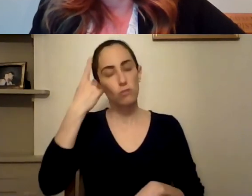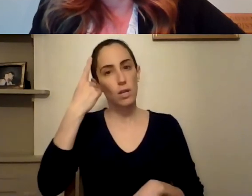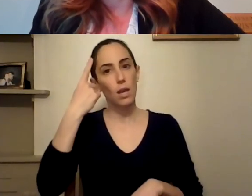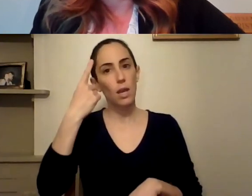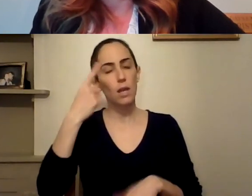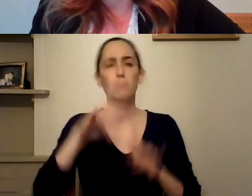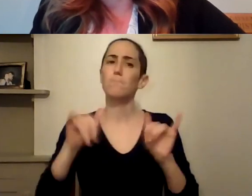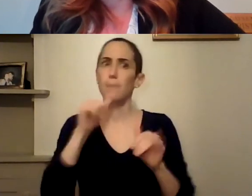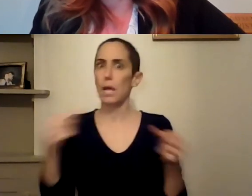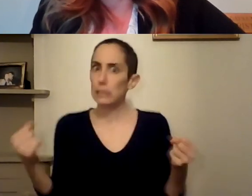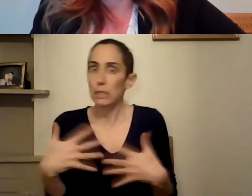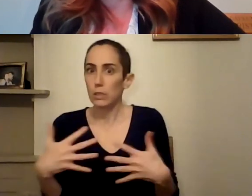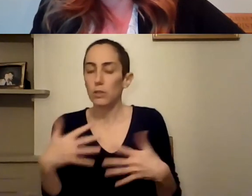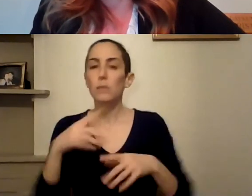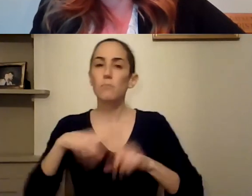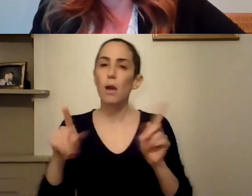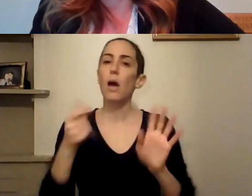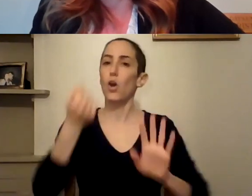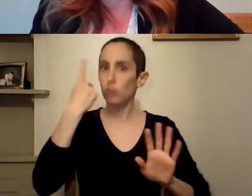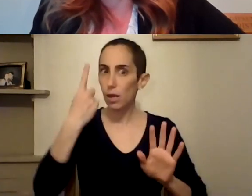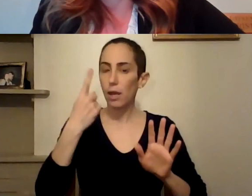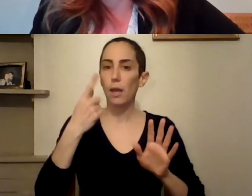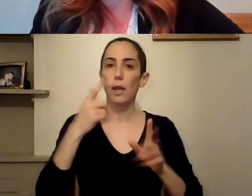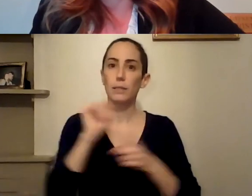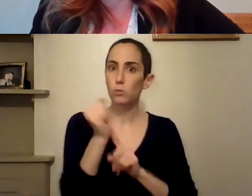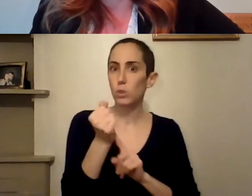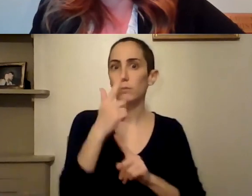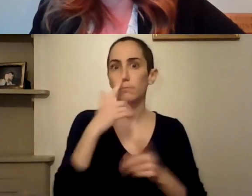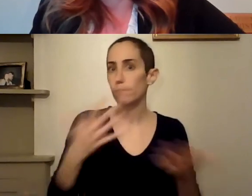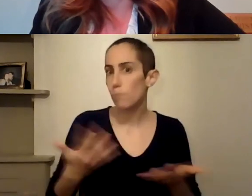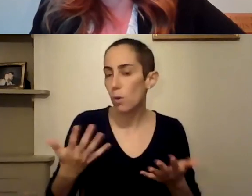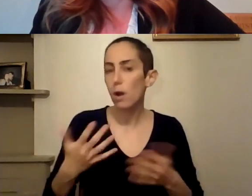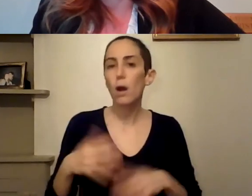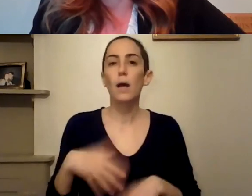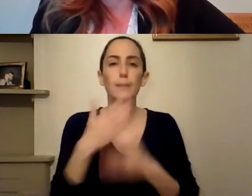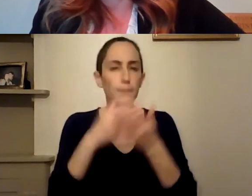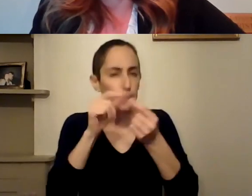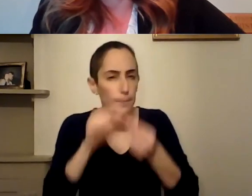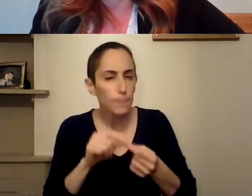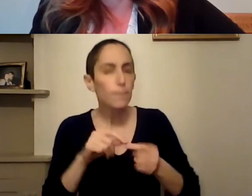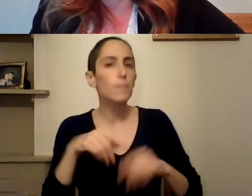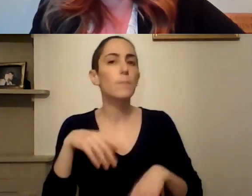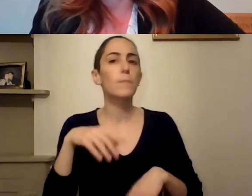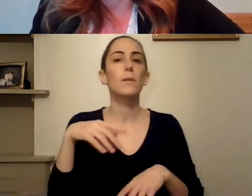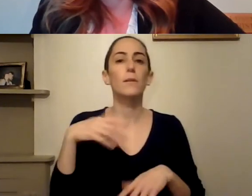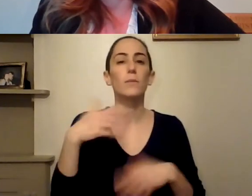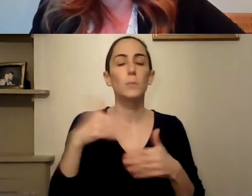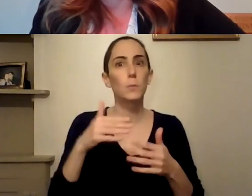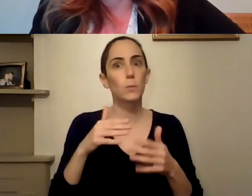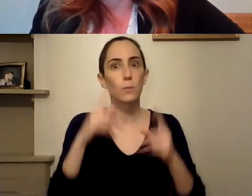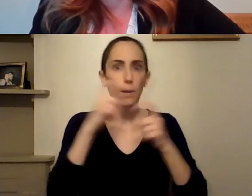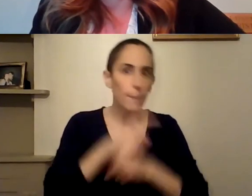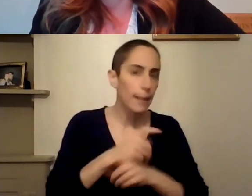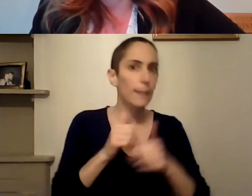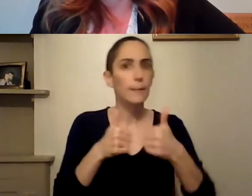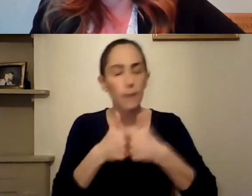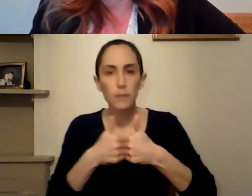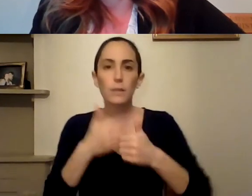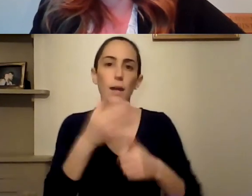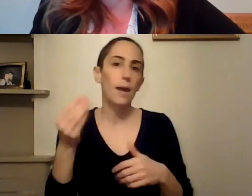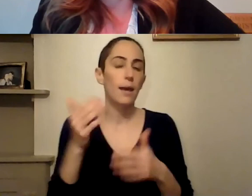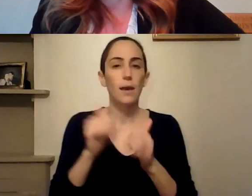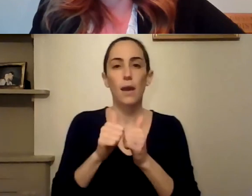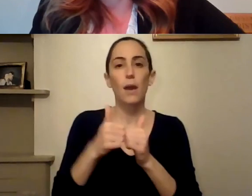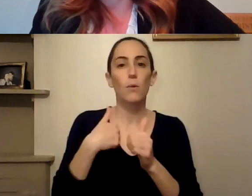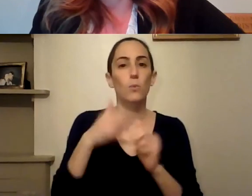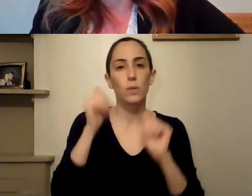scared. But we just really want you to understand what the nuances are and how we need to kind of look forward